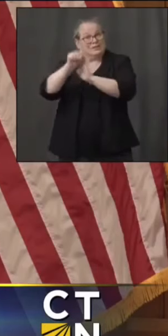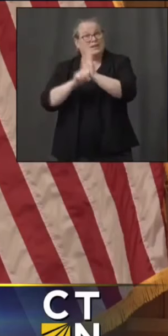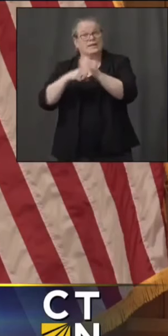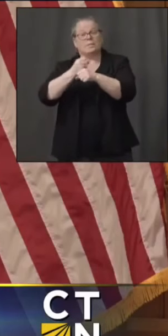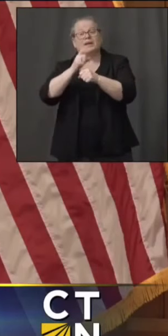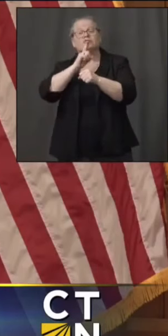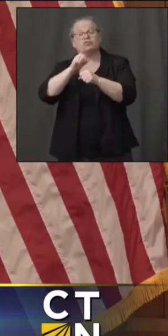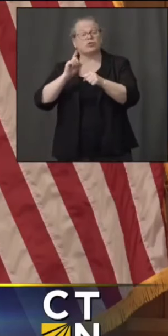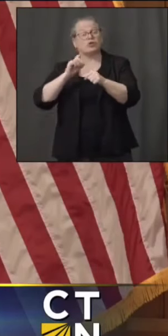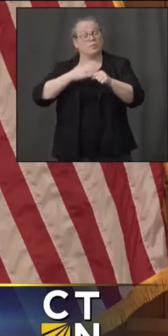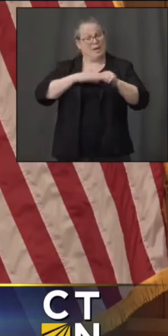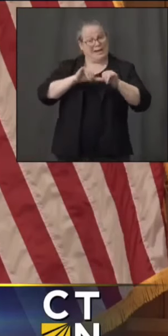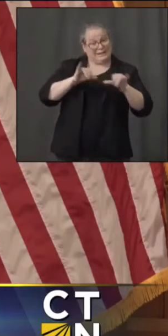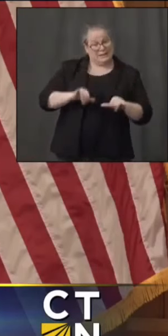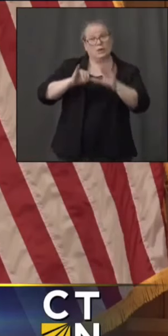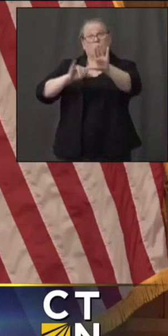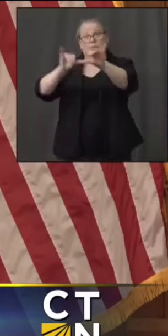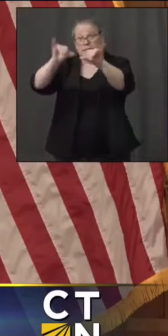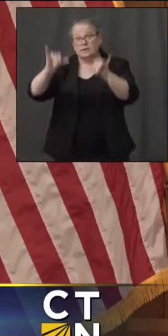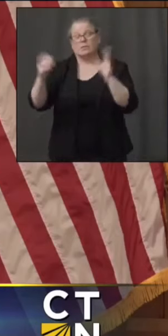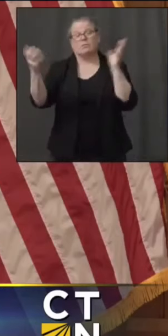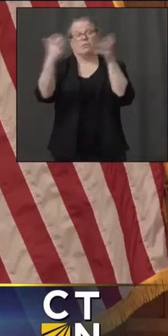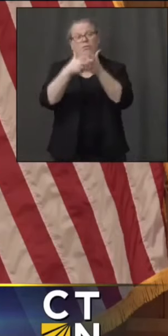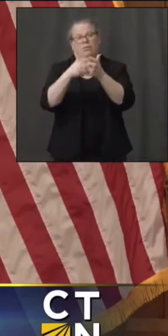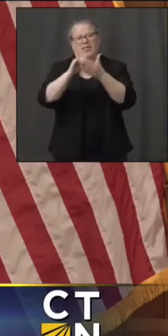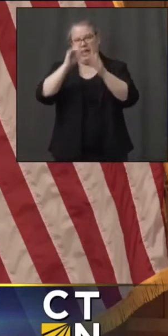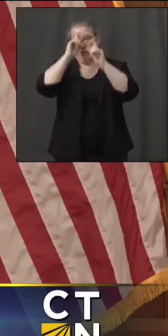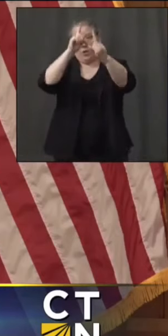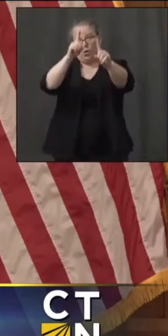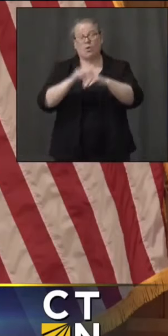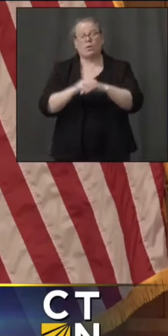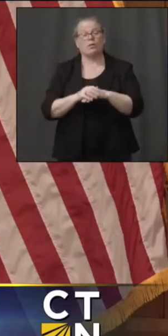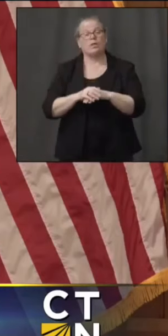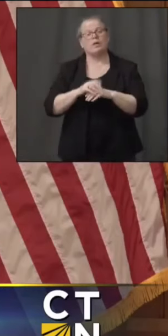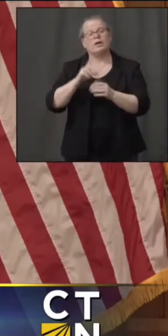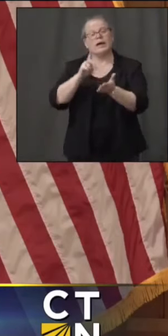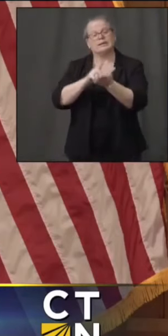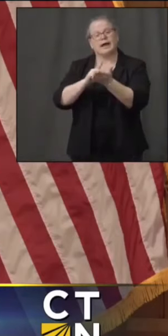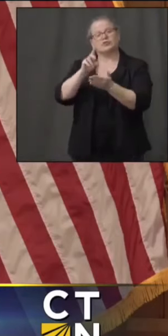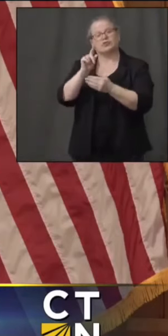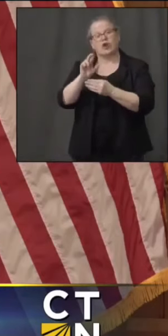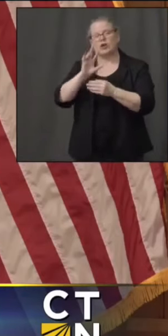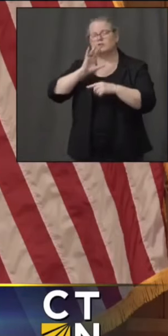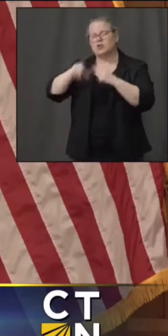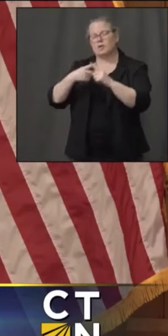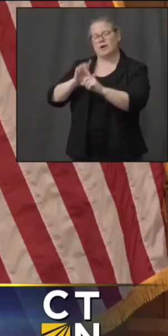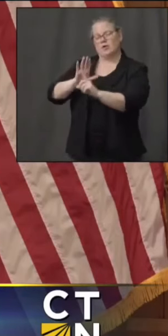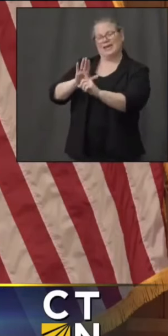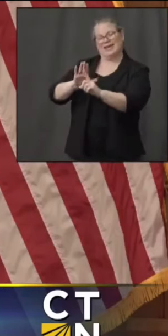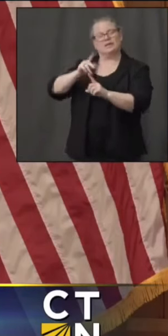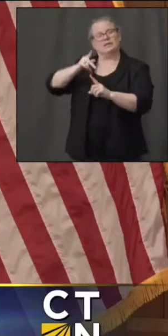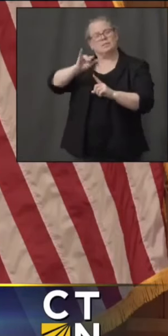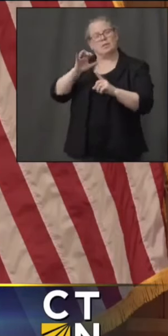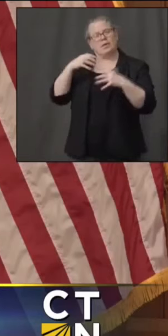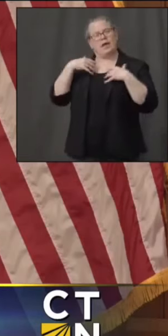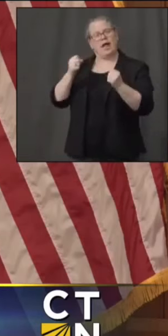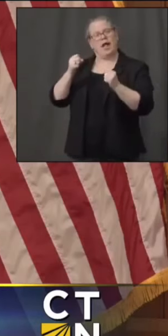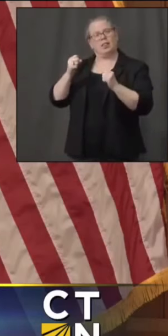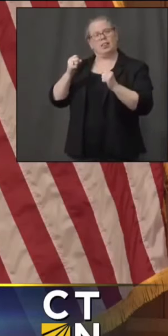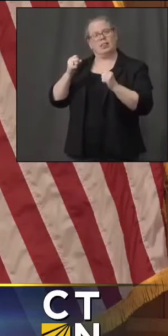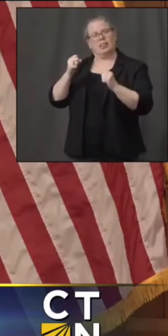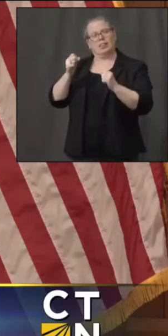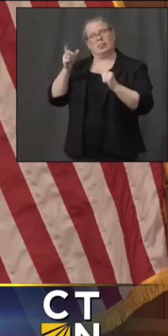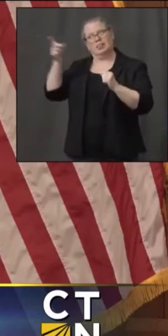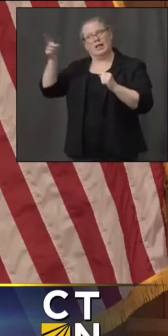the agency level, I'll pass off to Dr. Carter to talk about the work that he does with his public health officials from across the state, across the